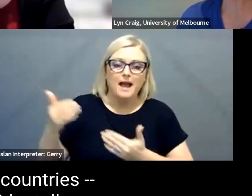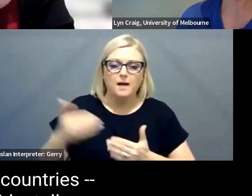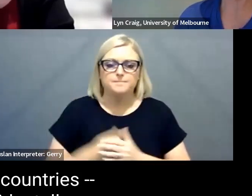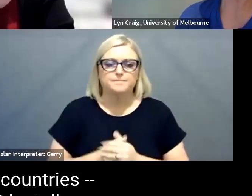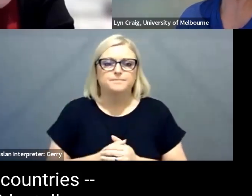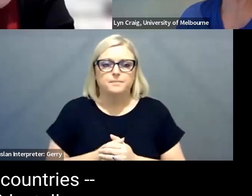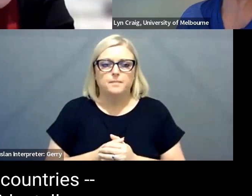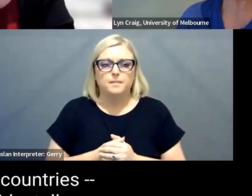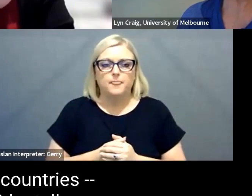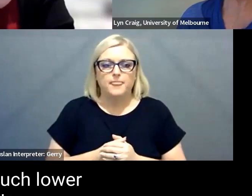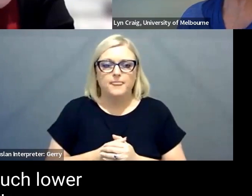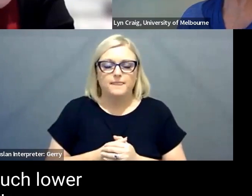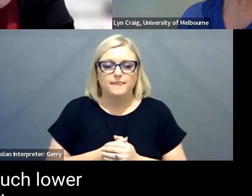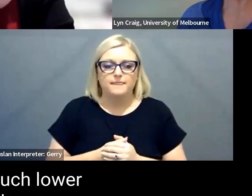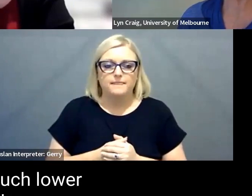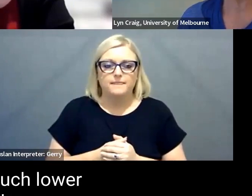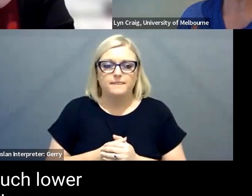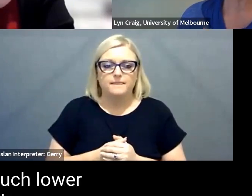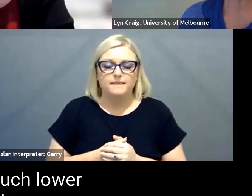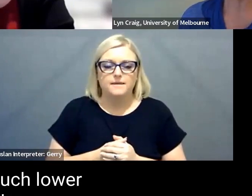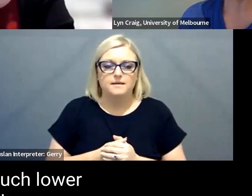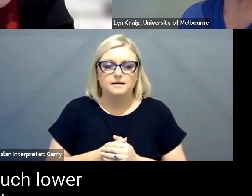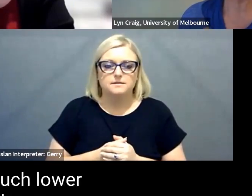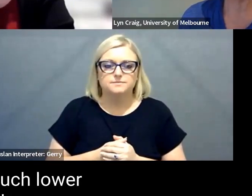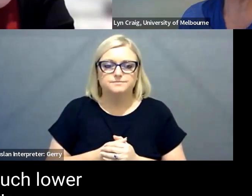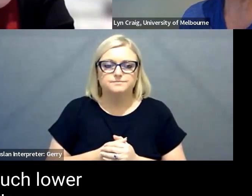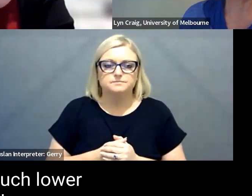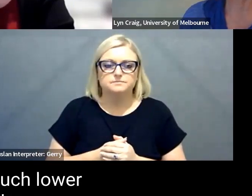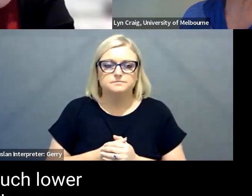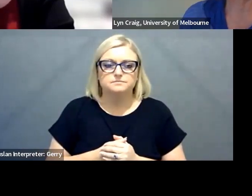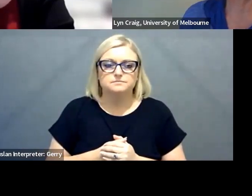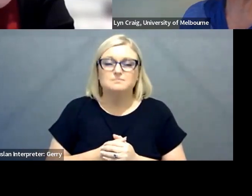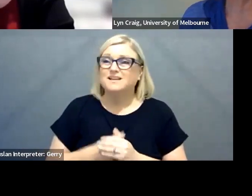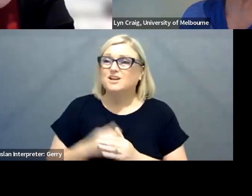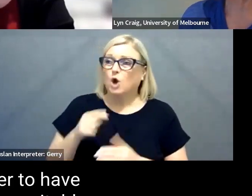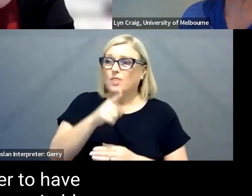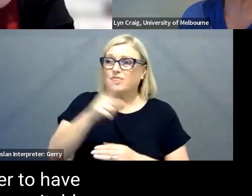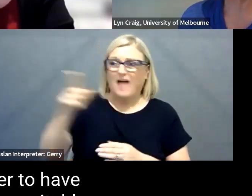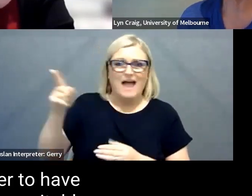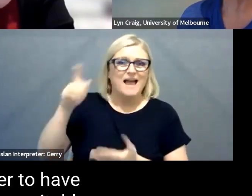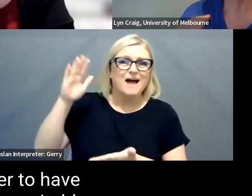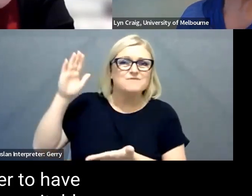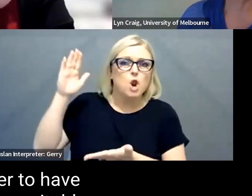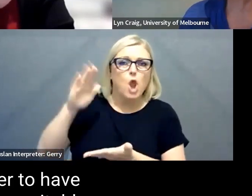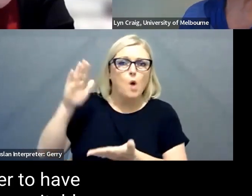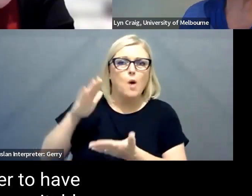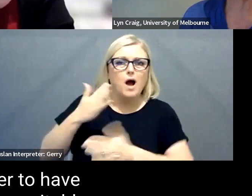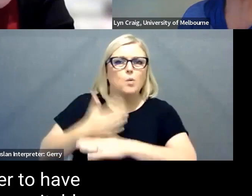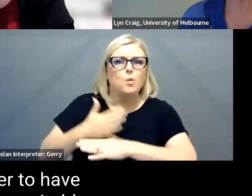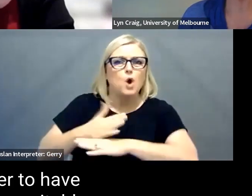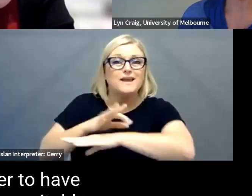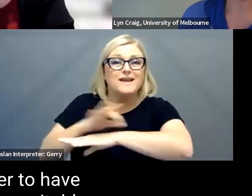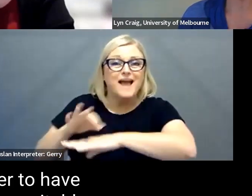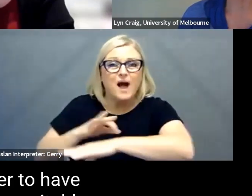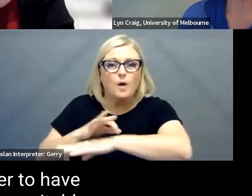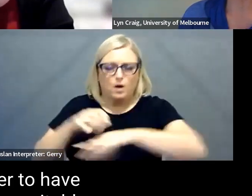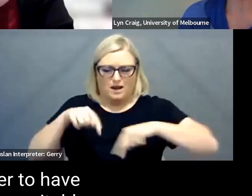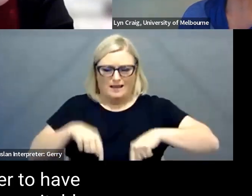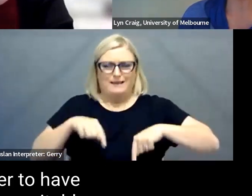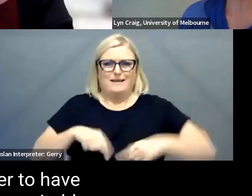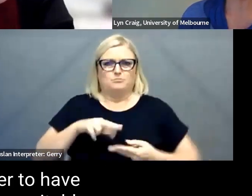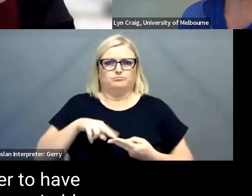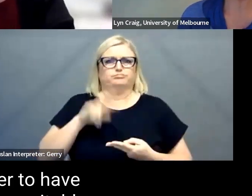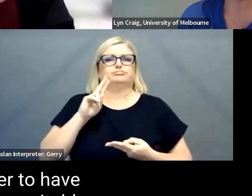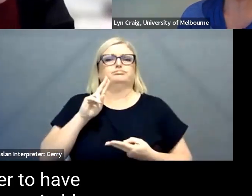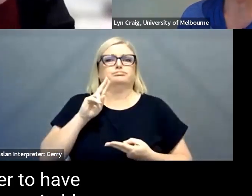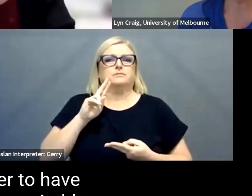not coincidentally based on much lower working hours. So it's easier to have